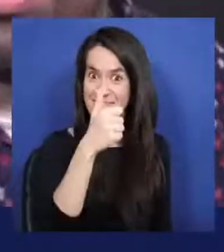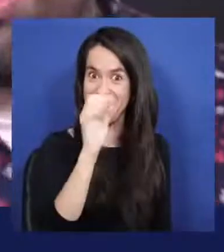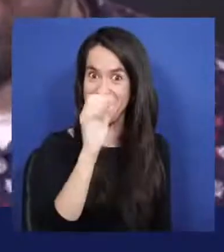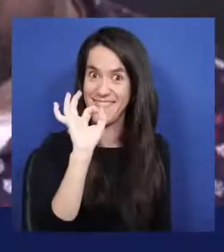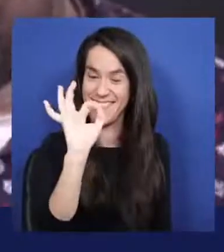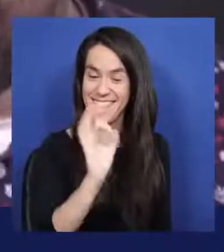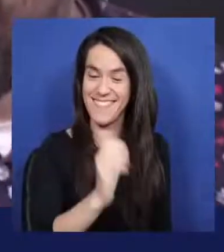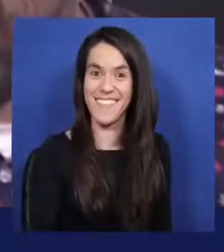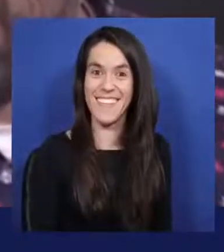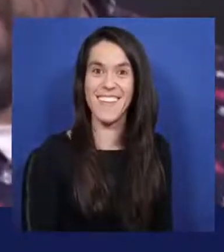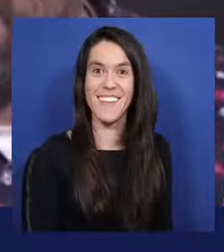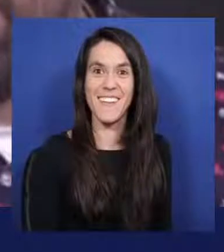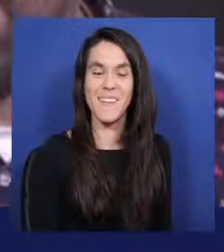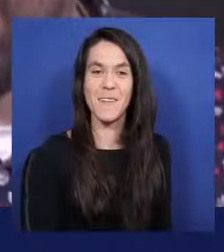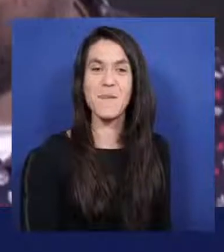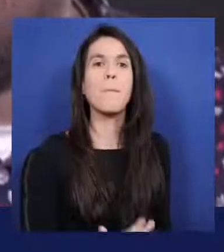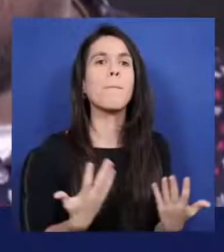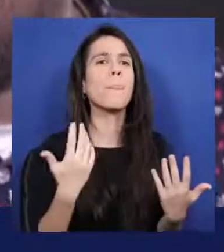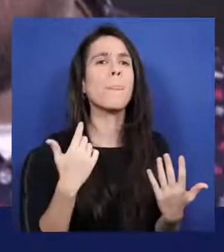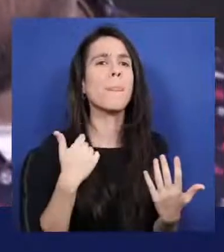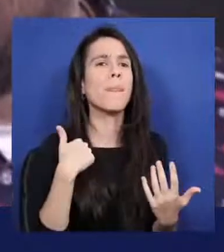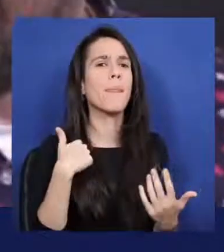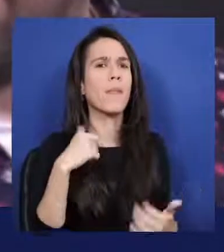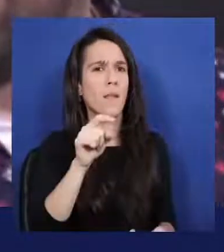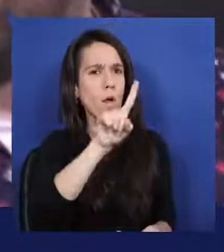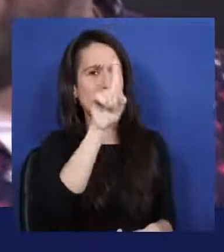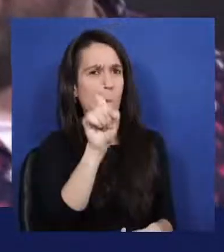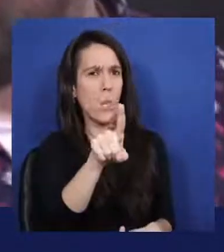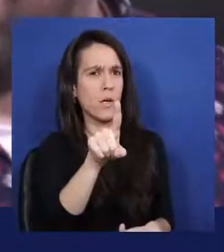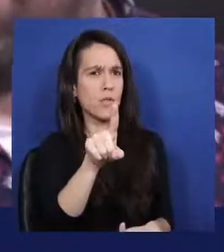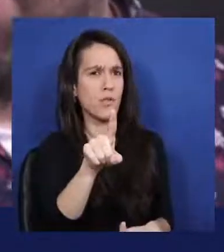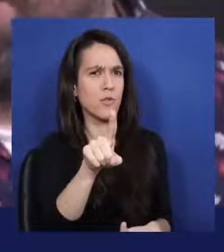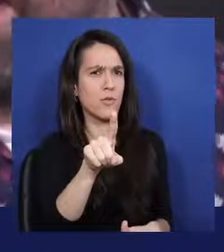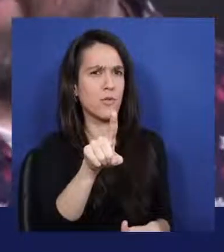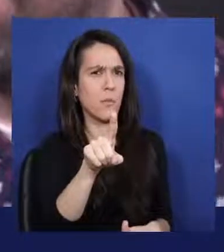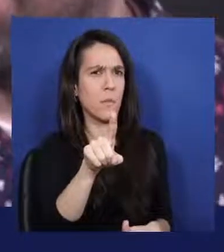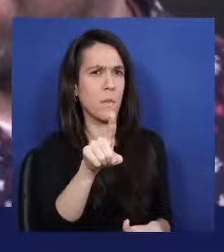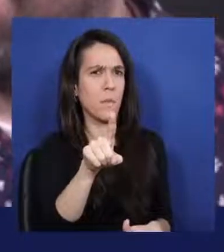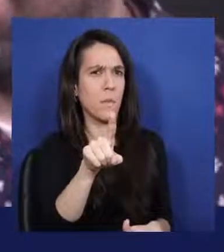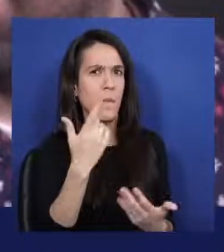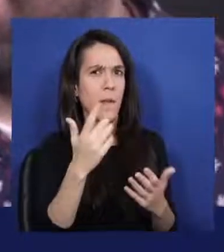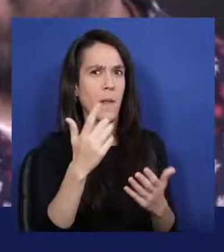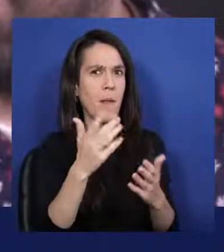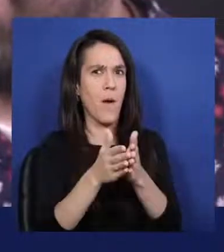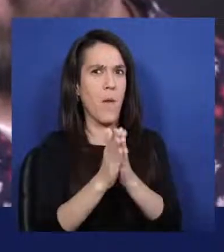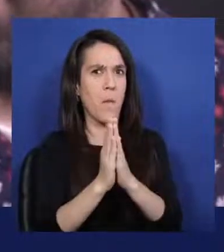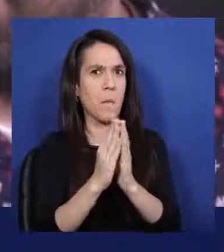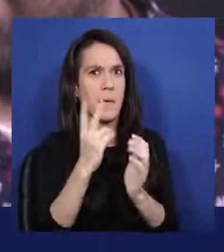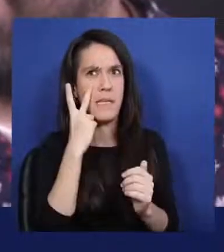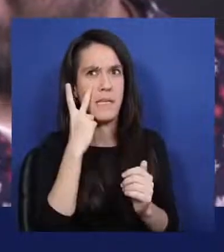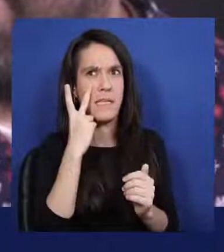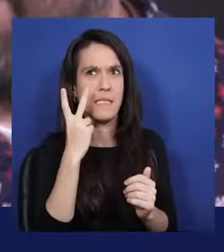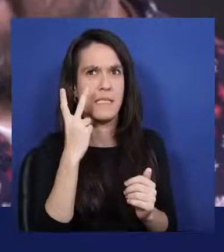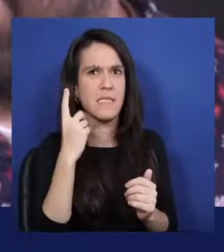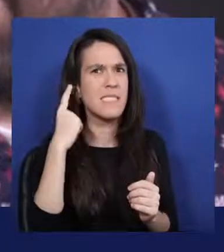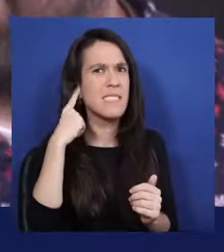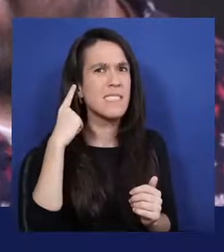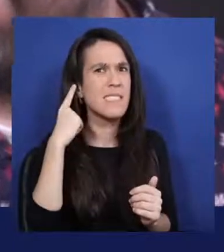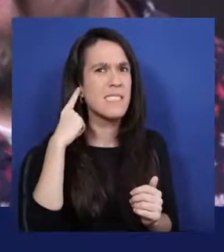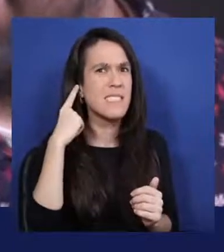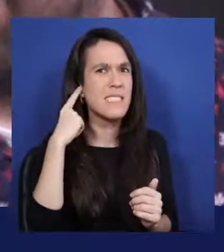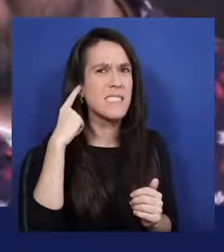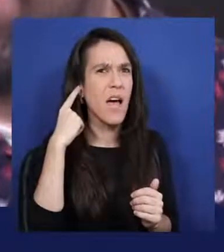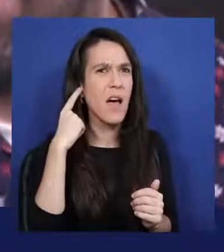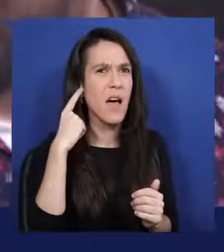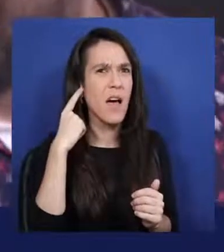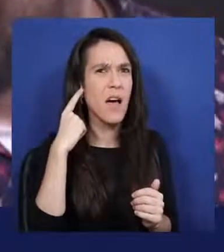So here's another question for you, and hopefully you can hear me. Everyone was saying they could hear the air in my room. I see this sounds bad, and now I'm